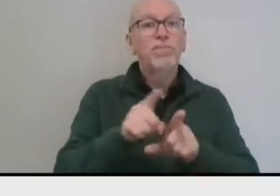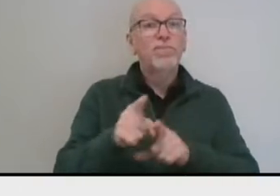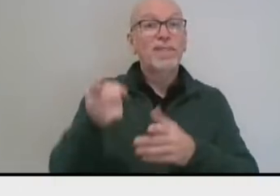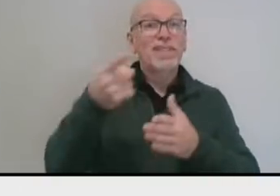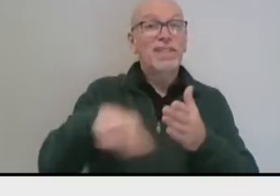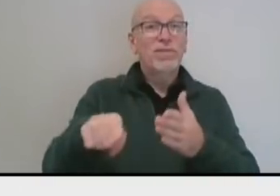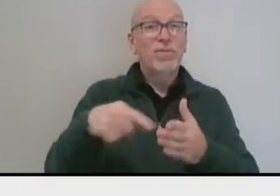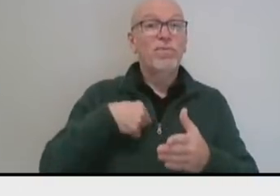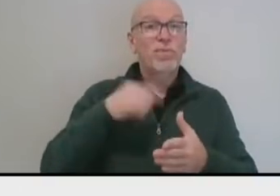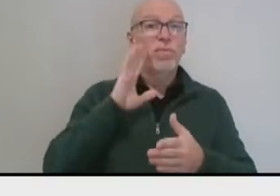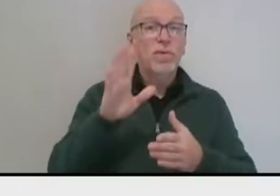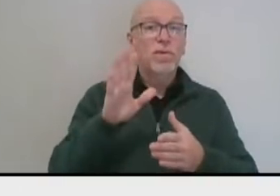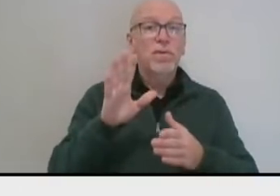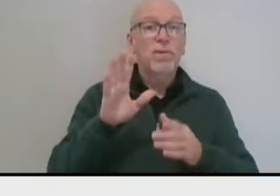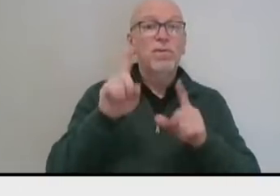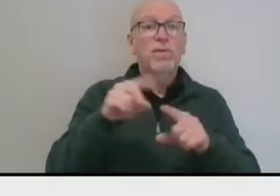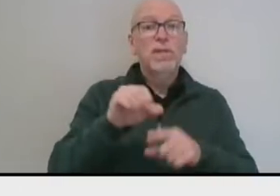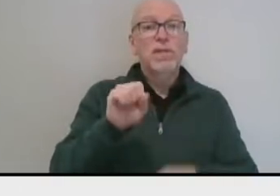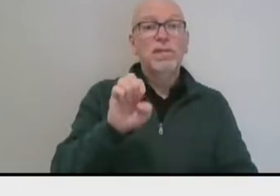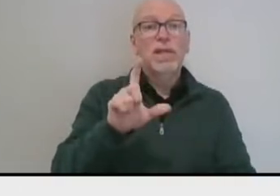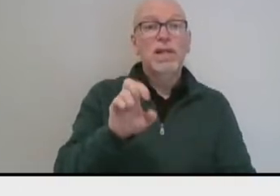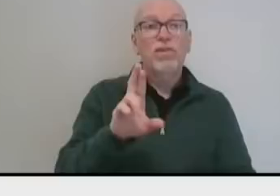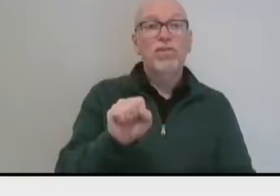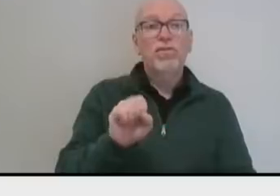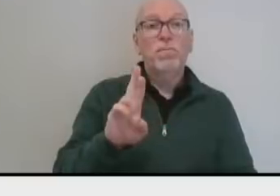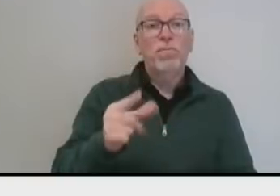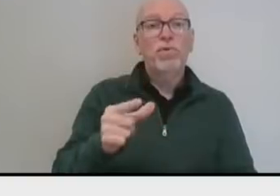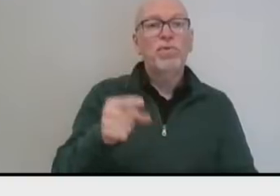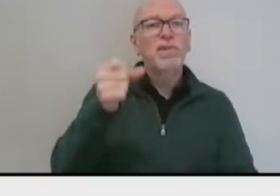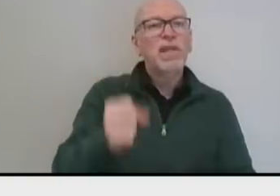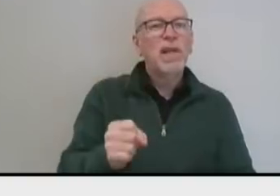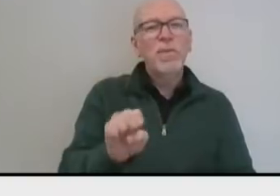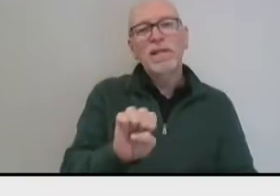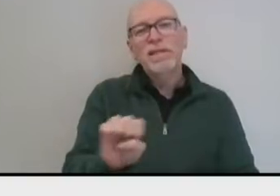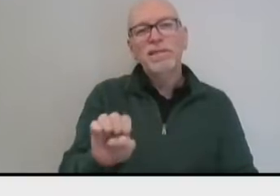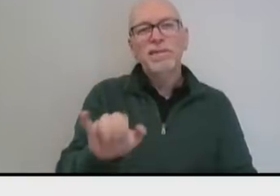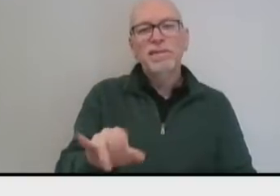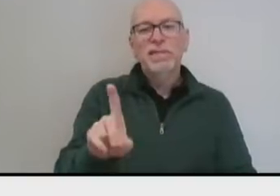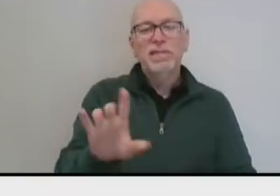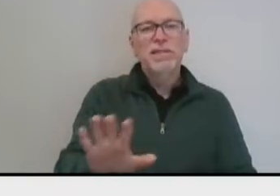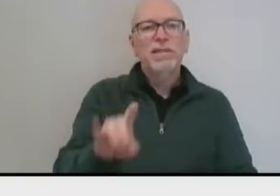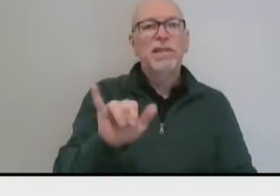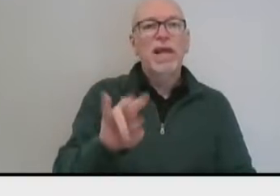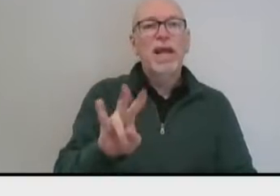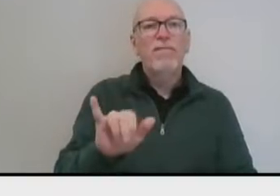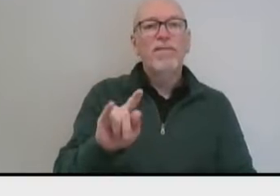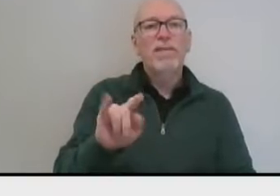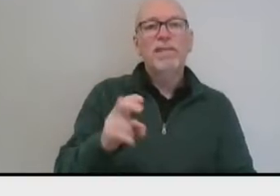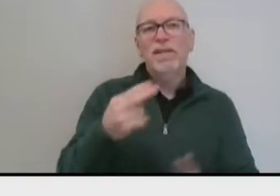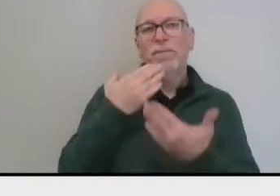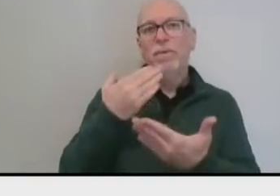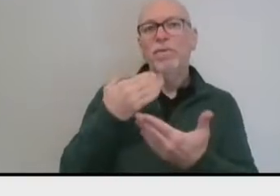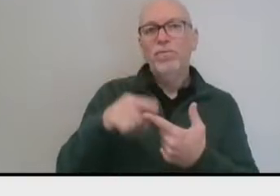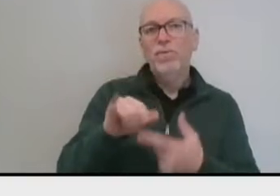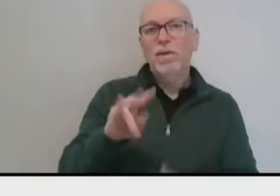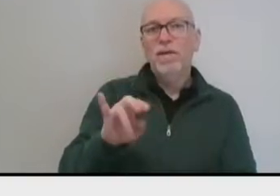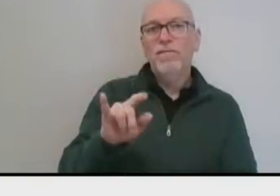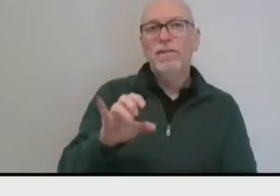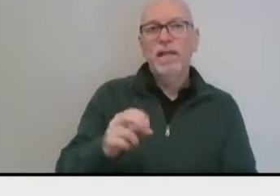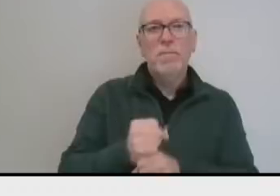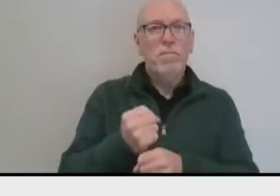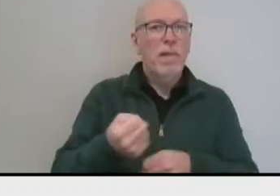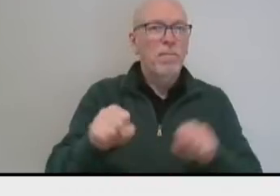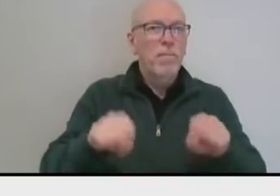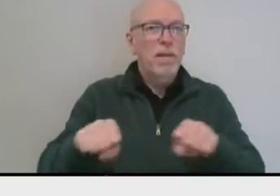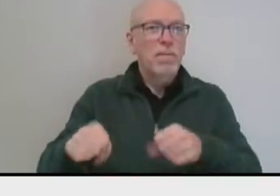we'll be down in Sellersburg, Indiana, down southeastern Indiana, at Ivy Tech. Thank you to Ivy Tech for making this possible as